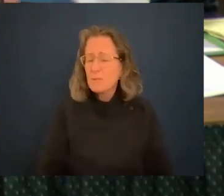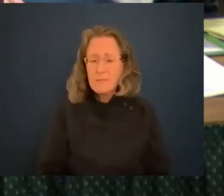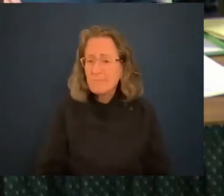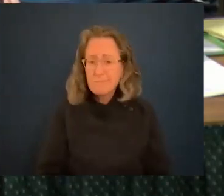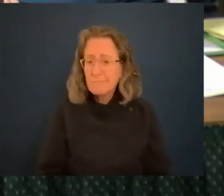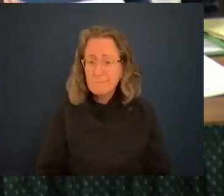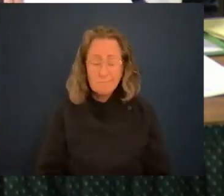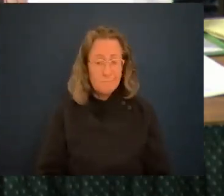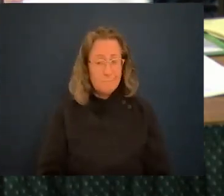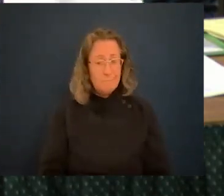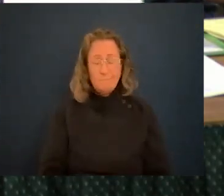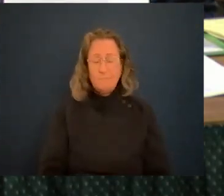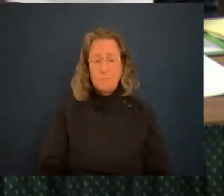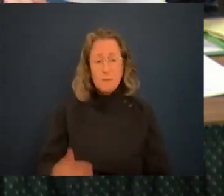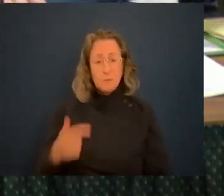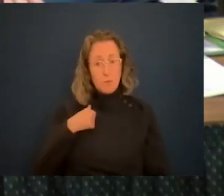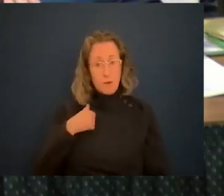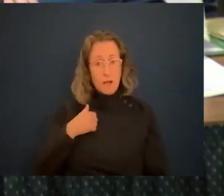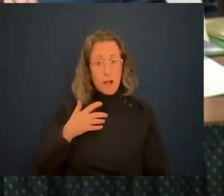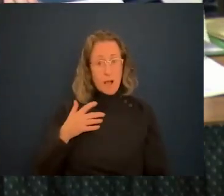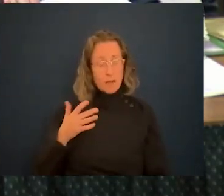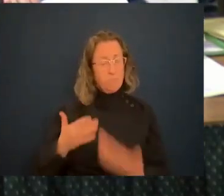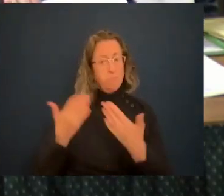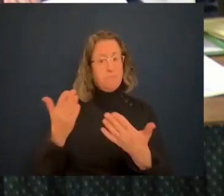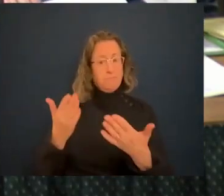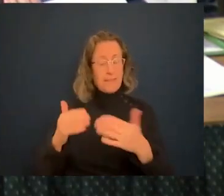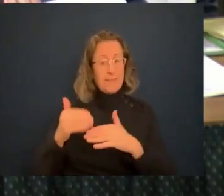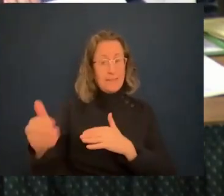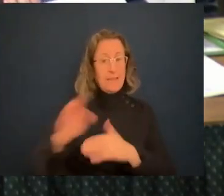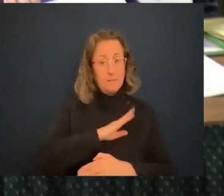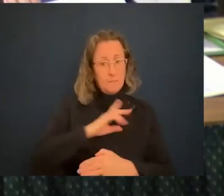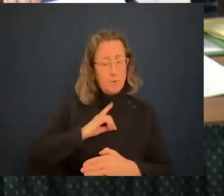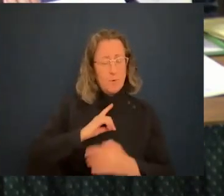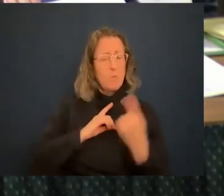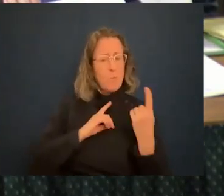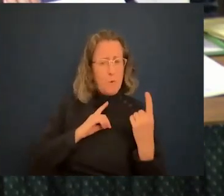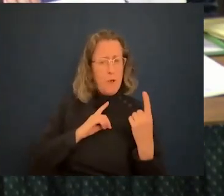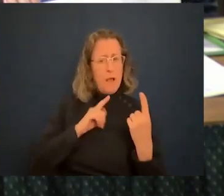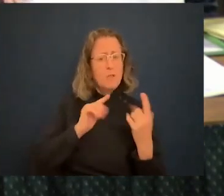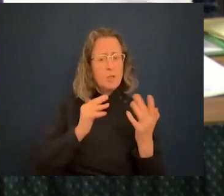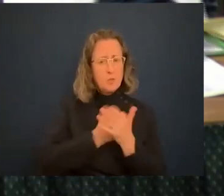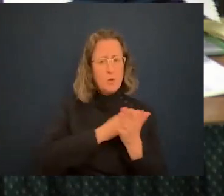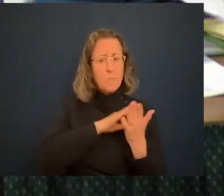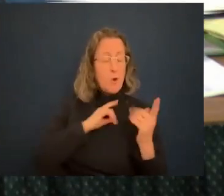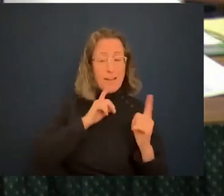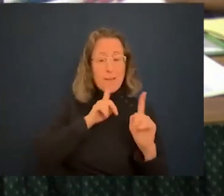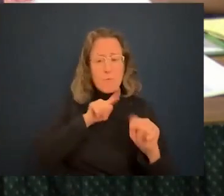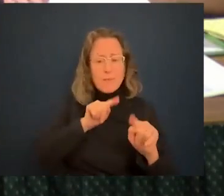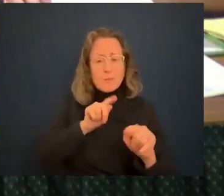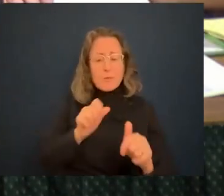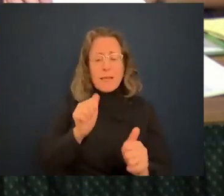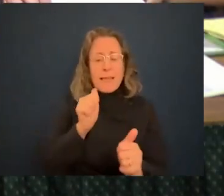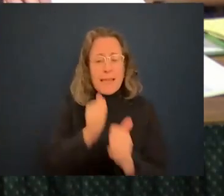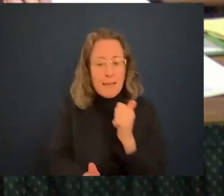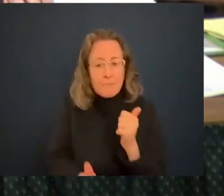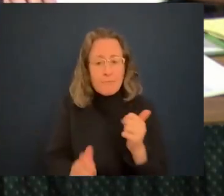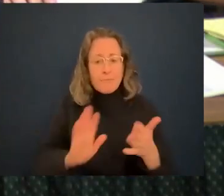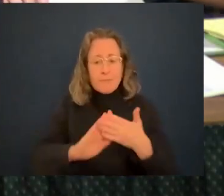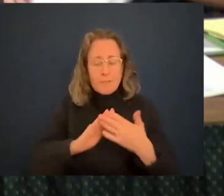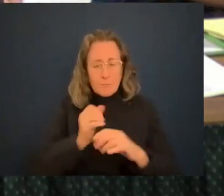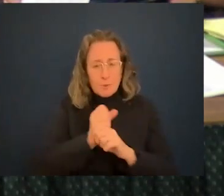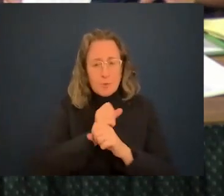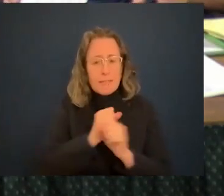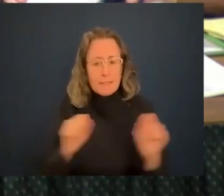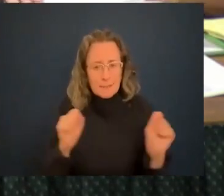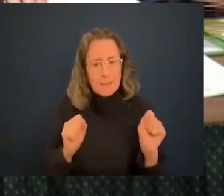and by the way one of the new board members I believe uh attended every single one of the community safety